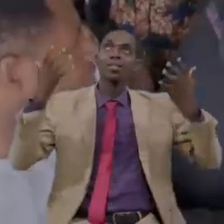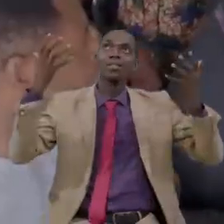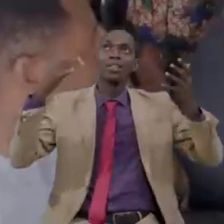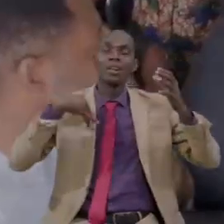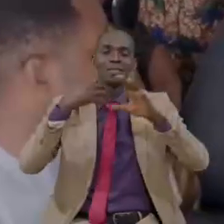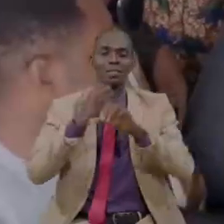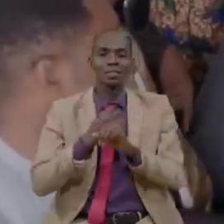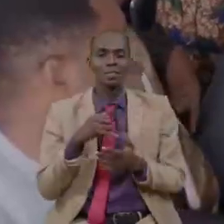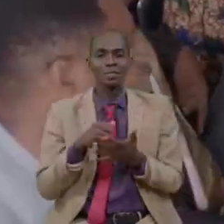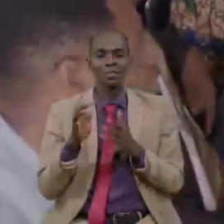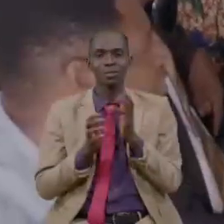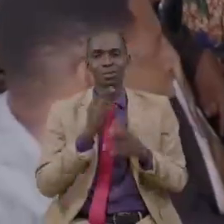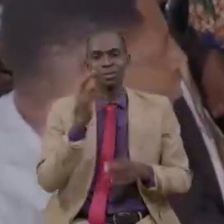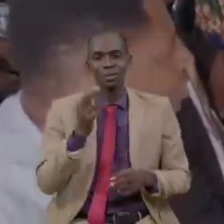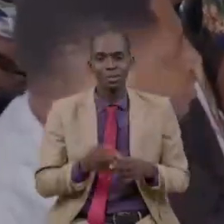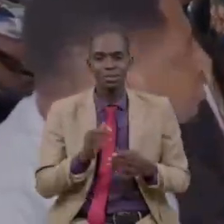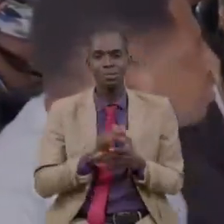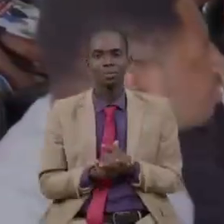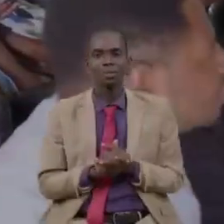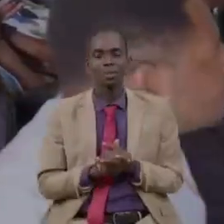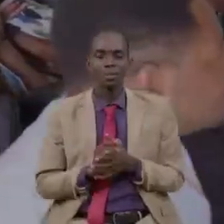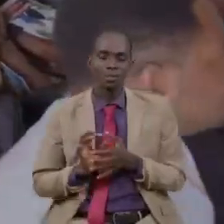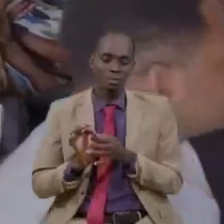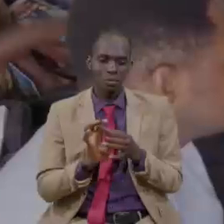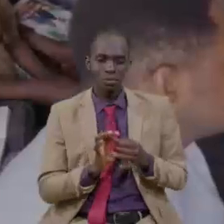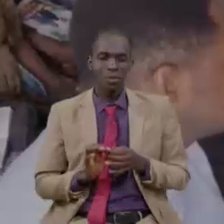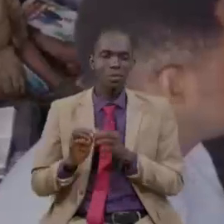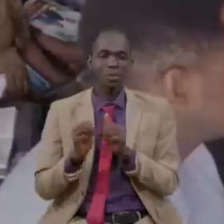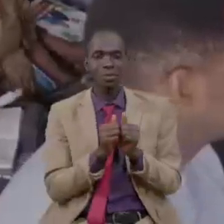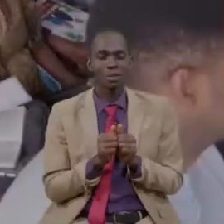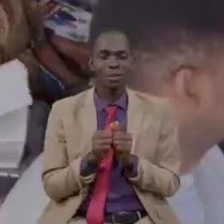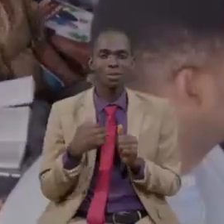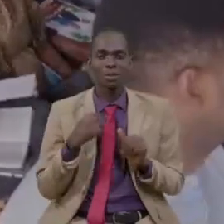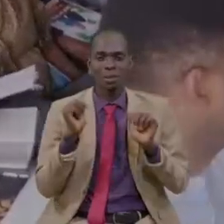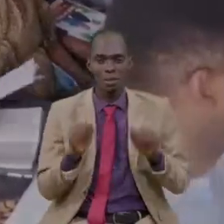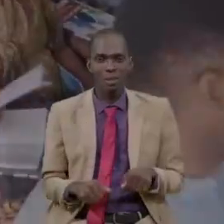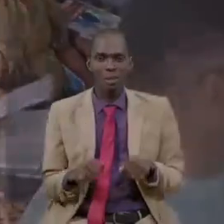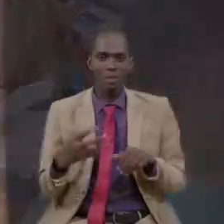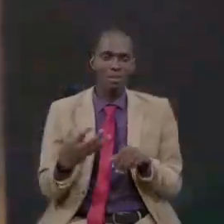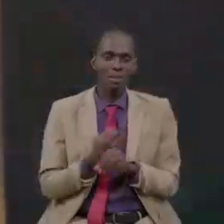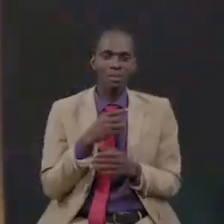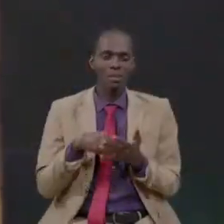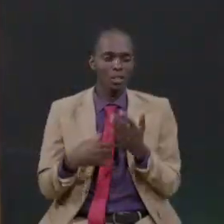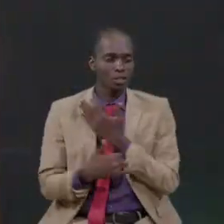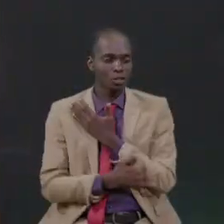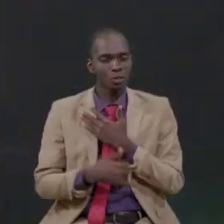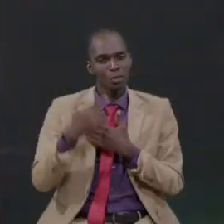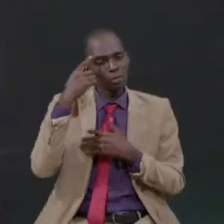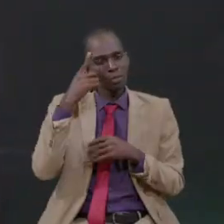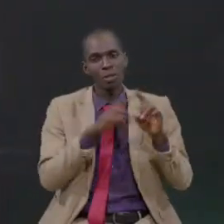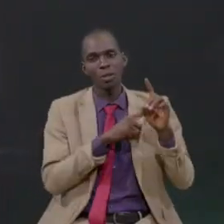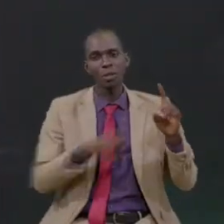Yeah. United together, we can take this country for the Lord. Yeah.